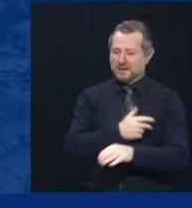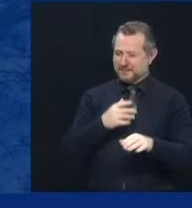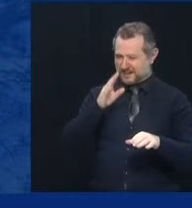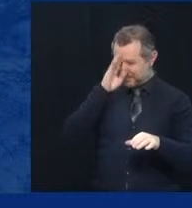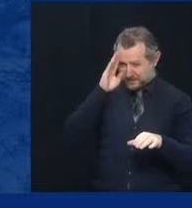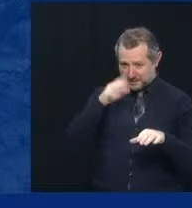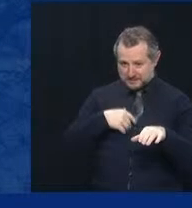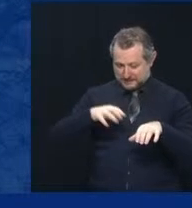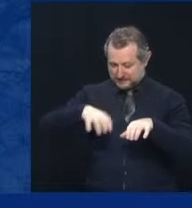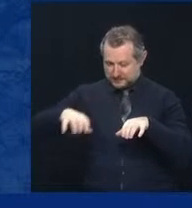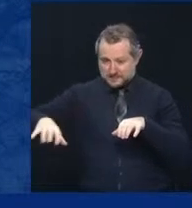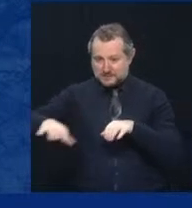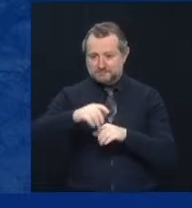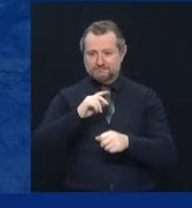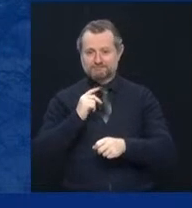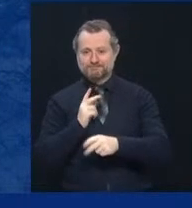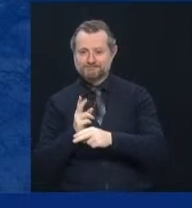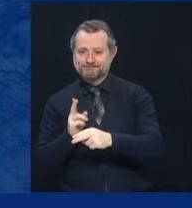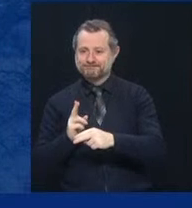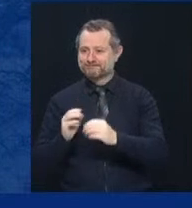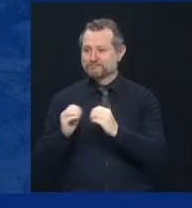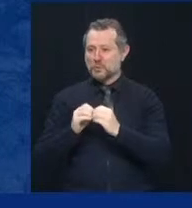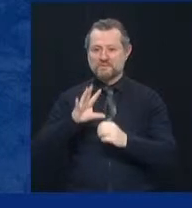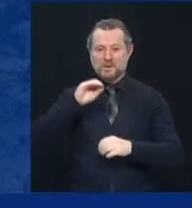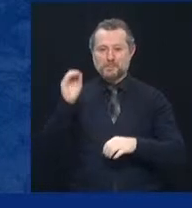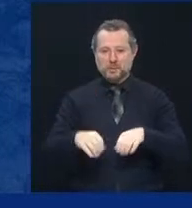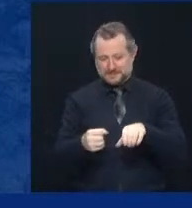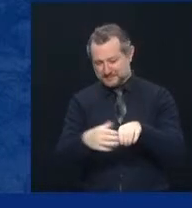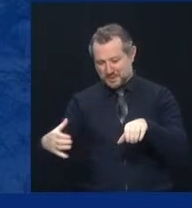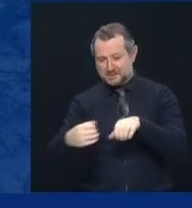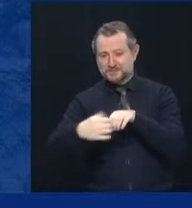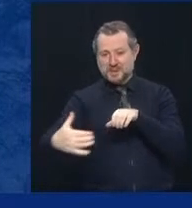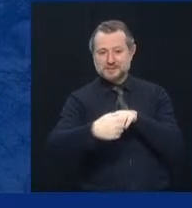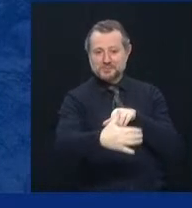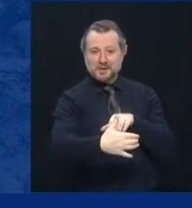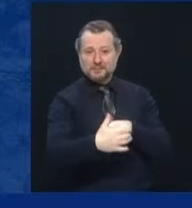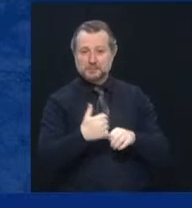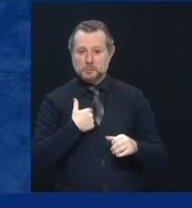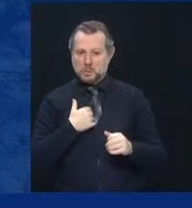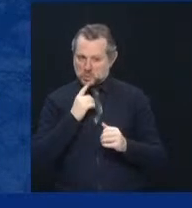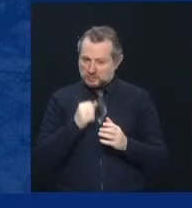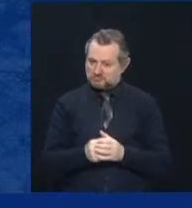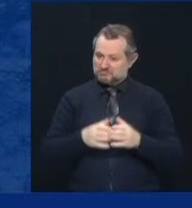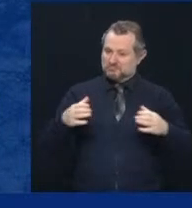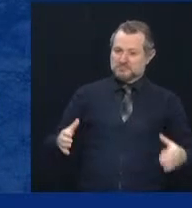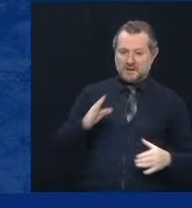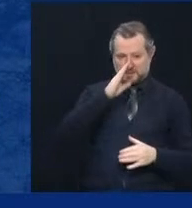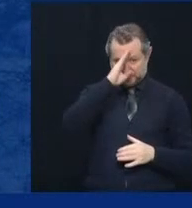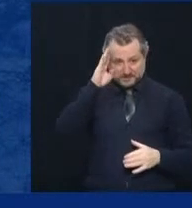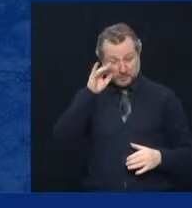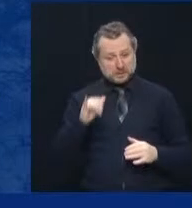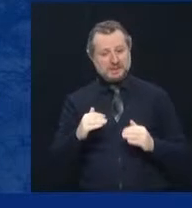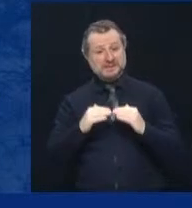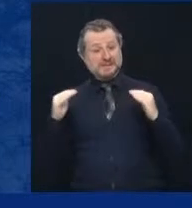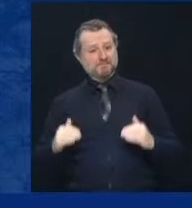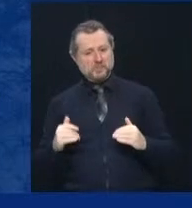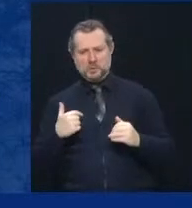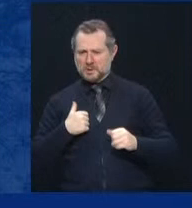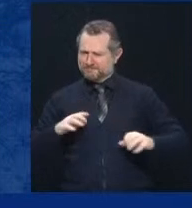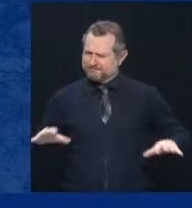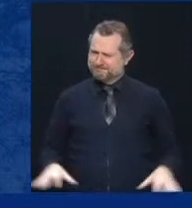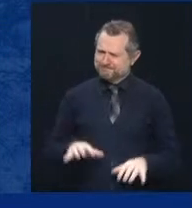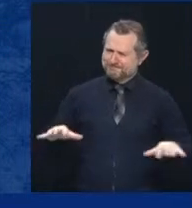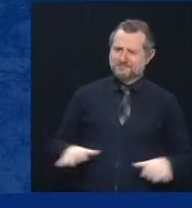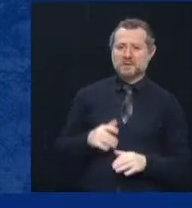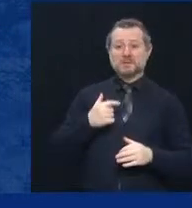50%. So we grew our hospital system. But we saw states and we saw